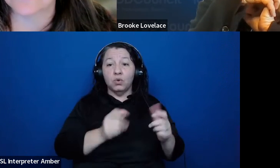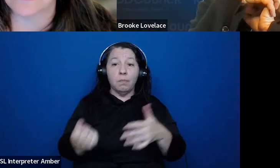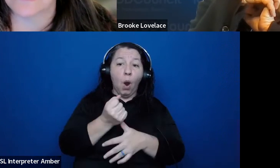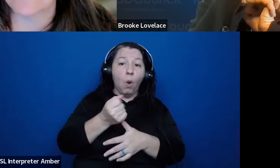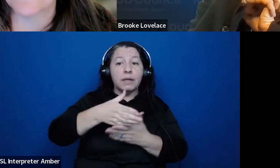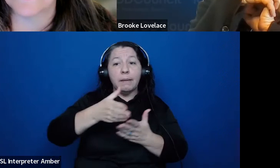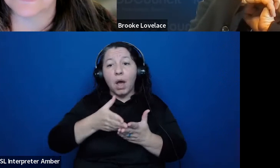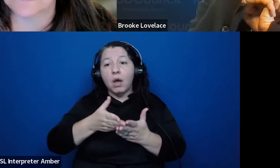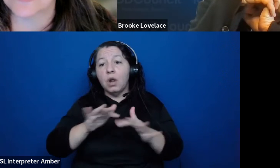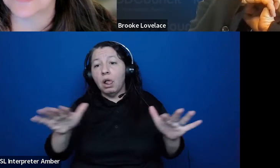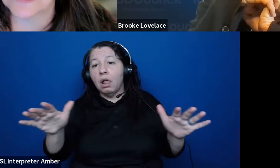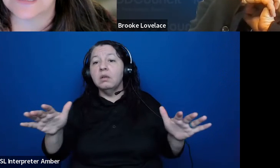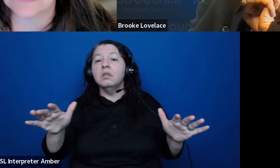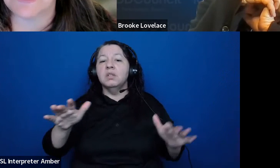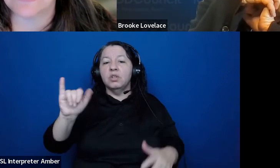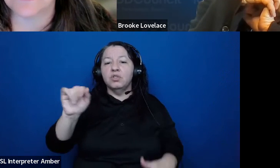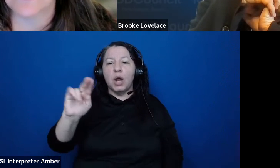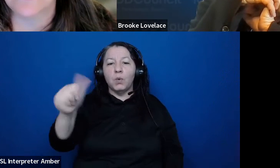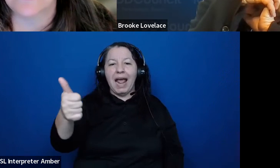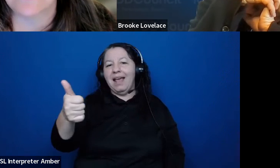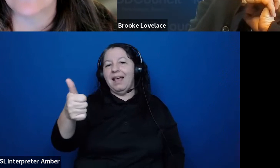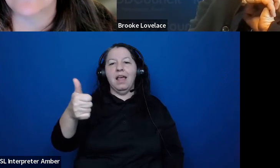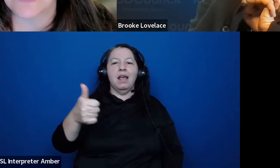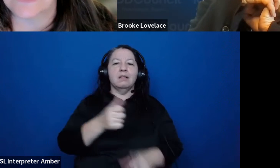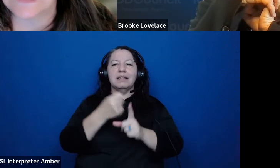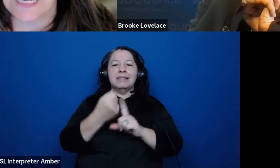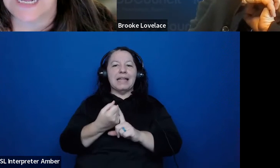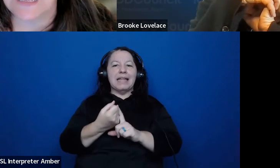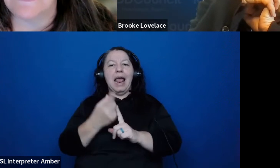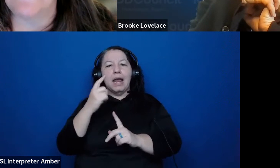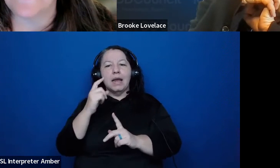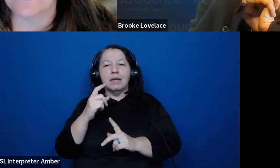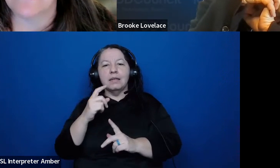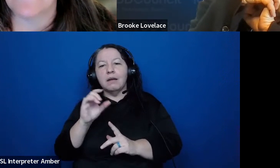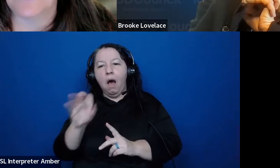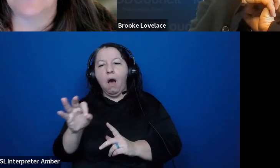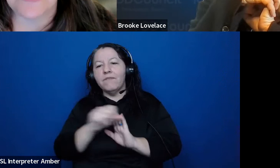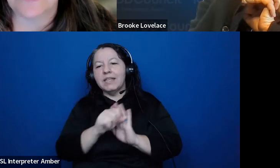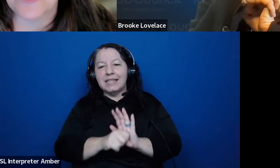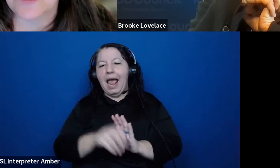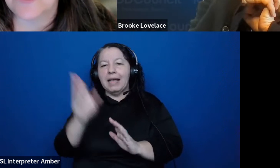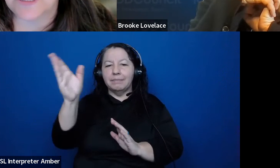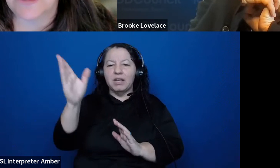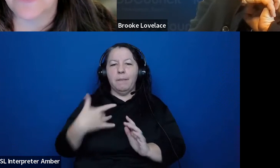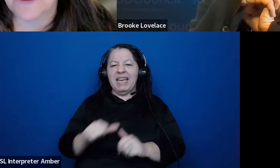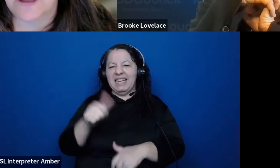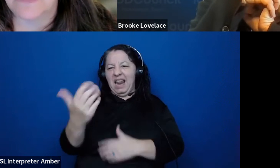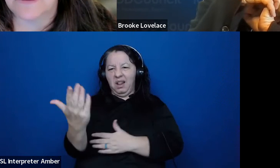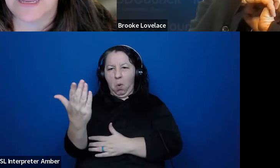her condition of the state speech. It's usually at 10 a.m. And public television